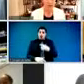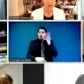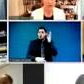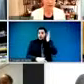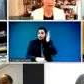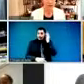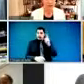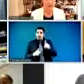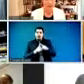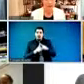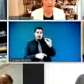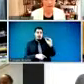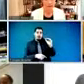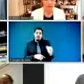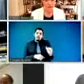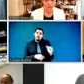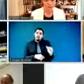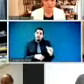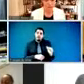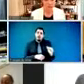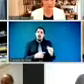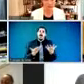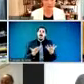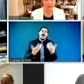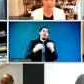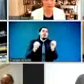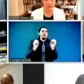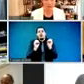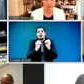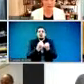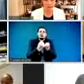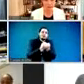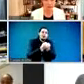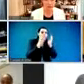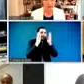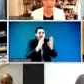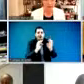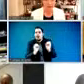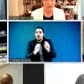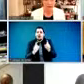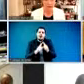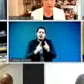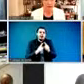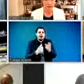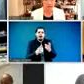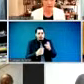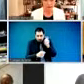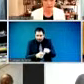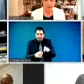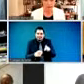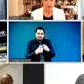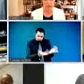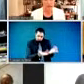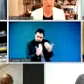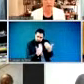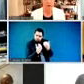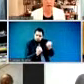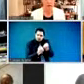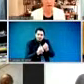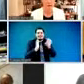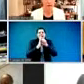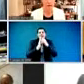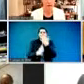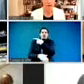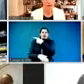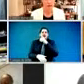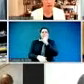the BBC, which was a really interesting thing. When they joined 50-50 and looked at increasing women's representation, they never thought they